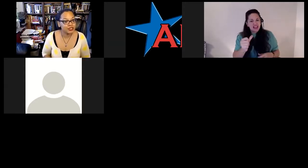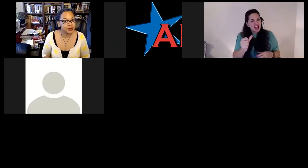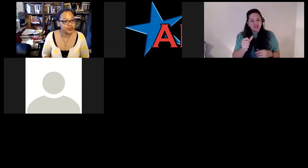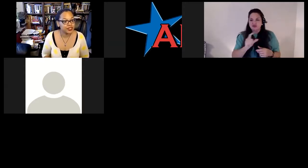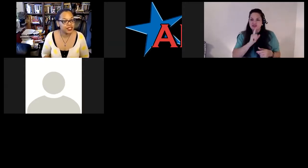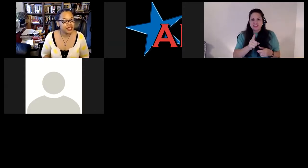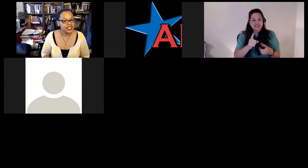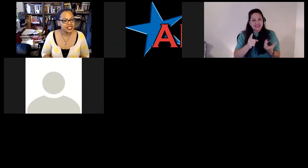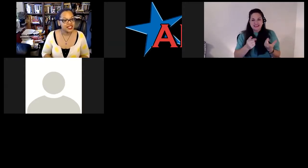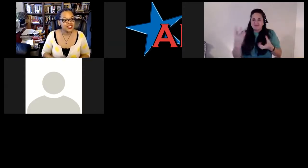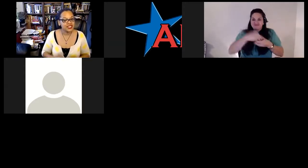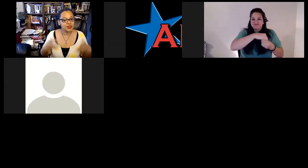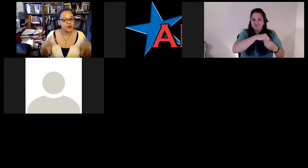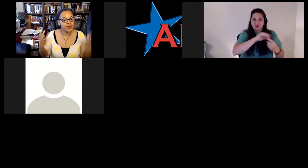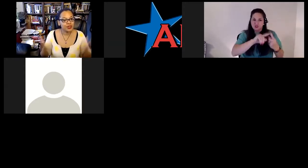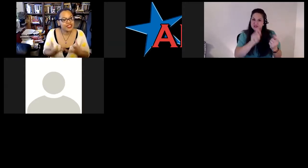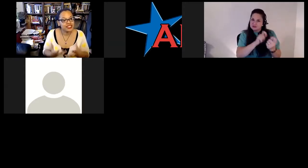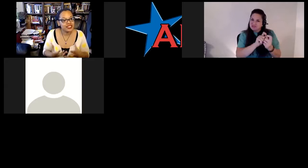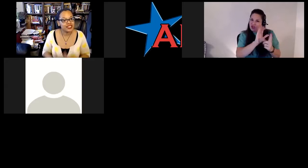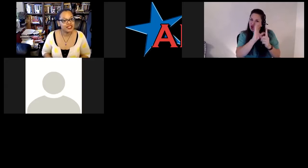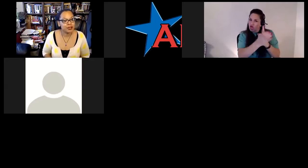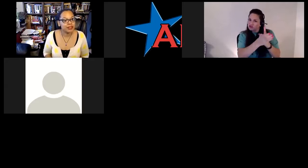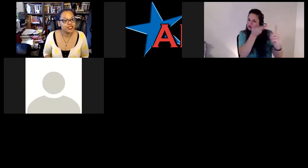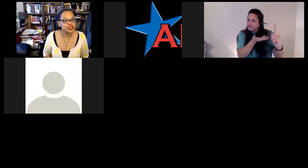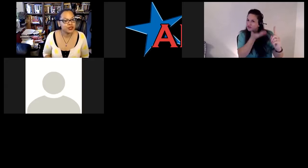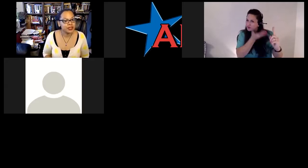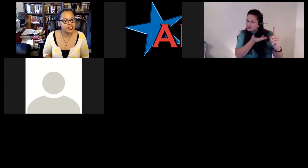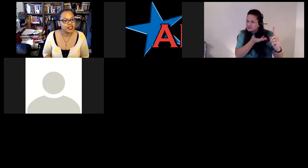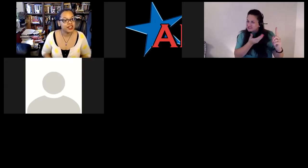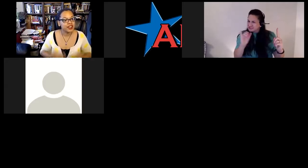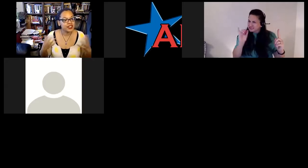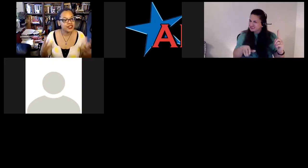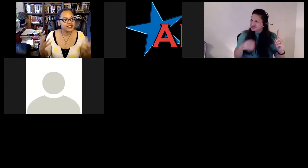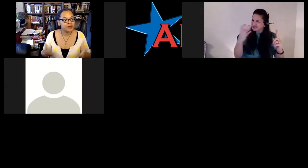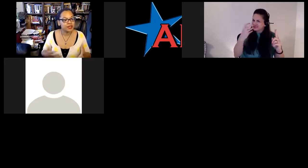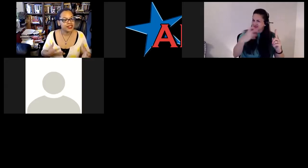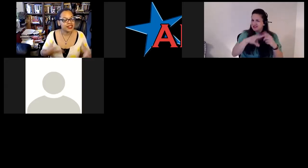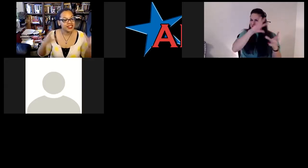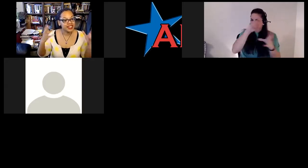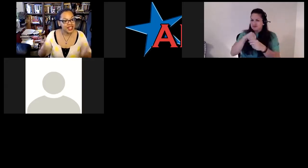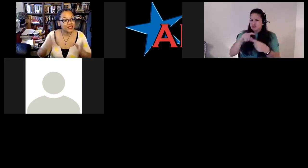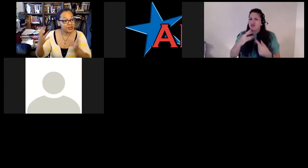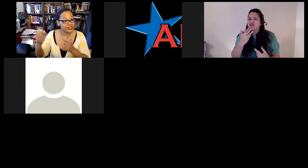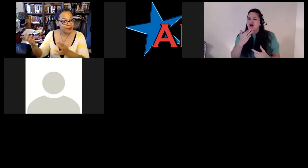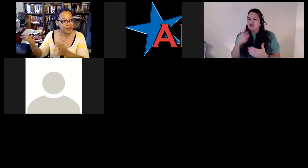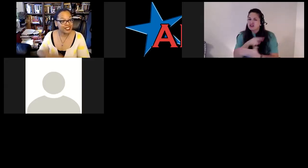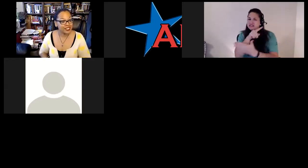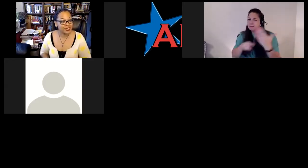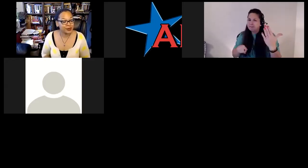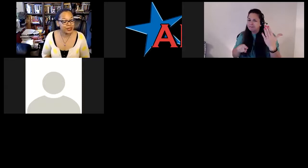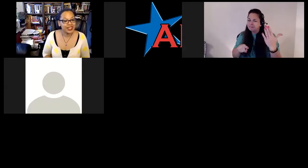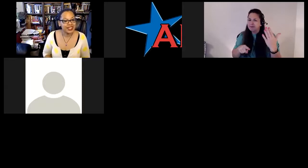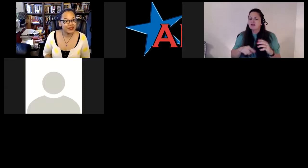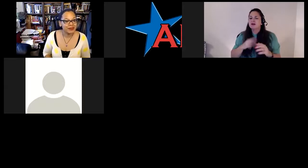someone's culture. And all of these things come into a colorism that kind of leads back